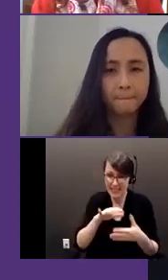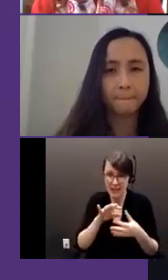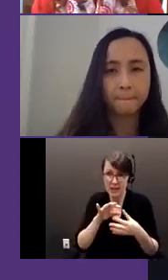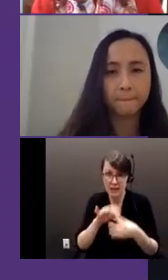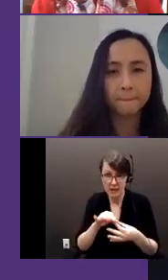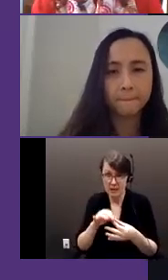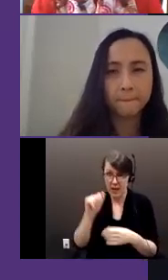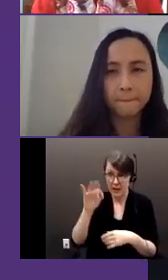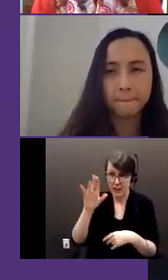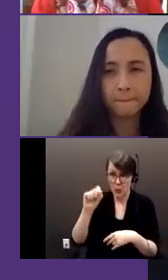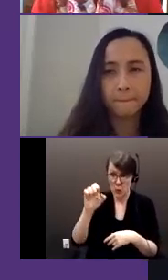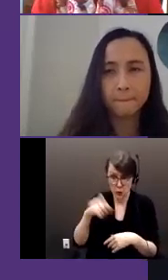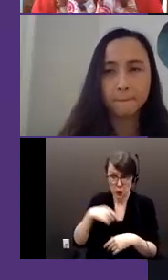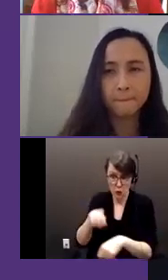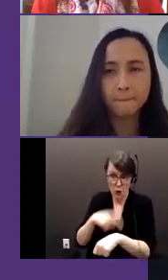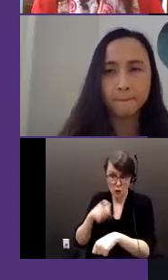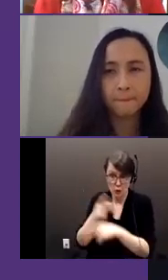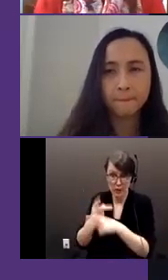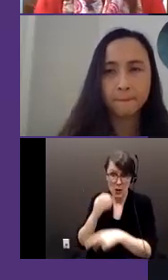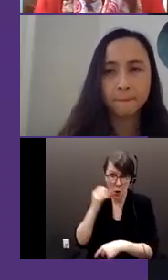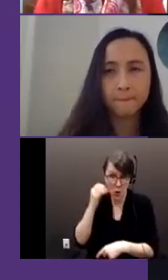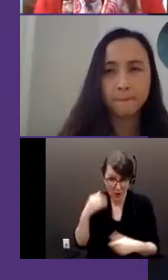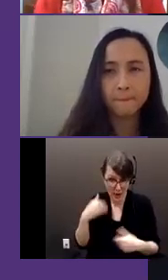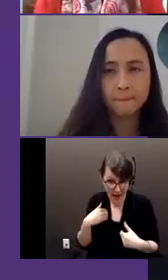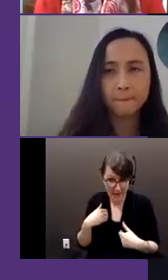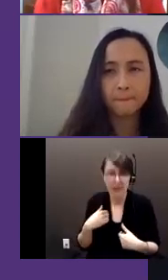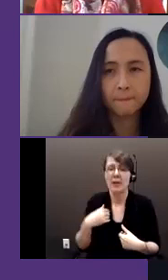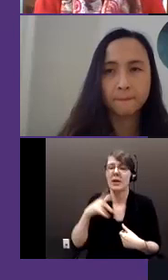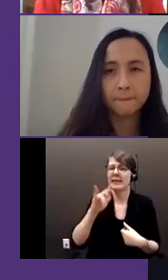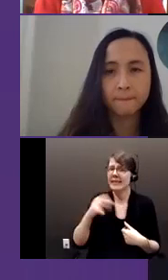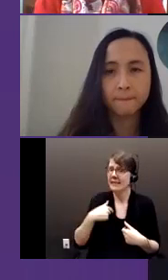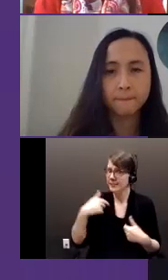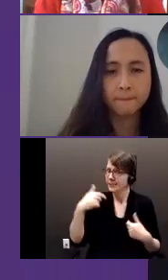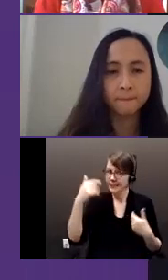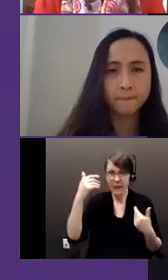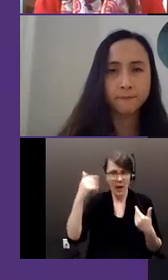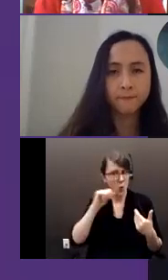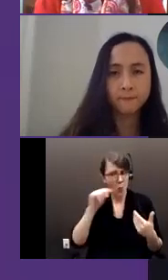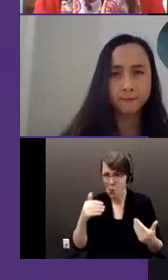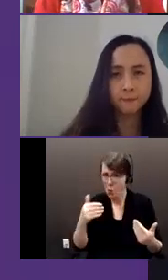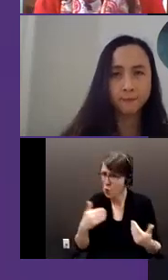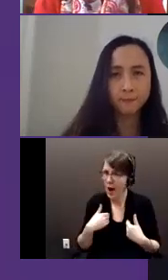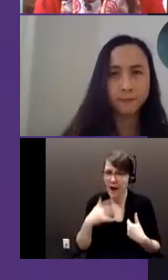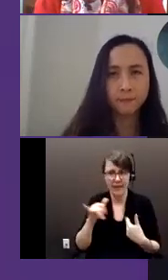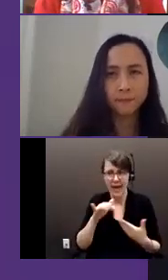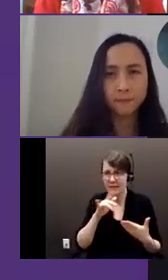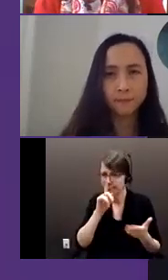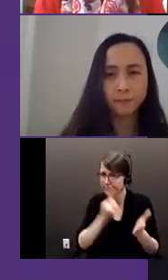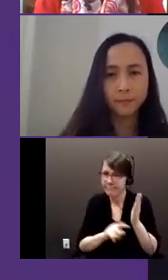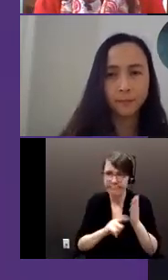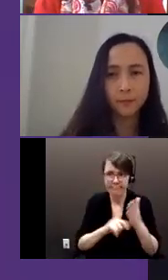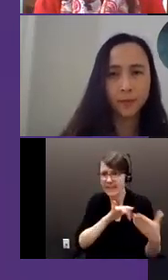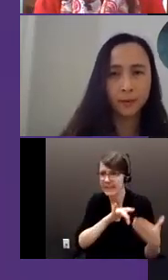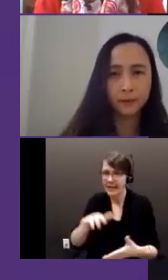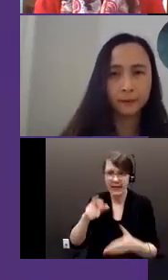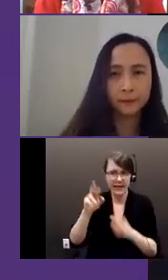not have anything like that. I'm sorry. I actually wonder if Laura, if you might know something about that, or if you